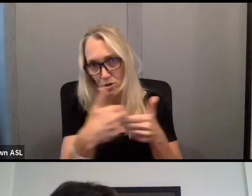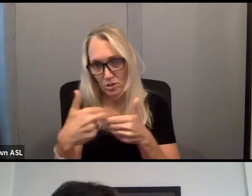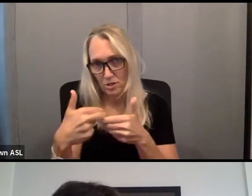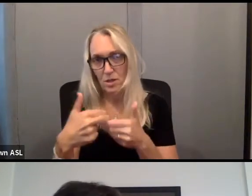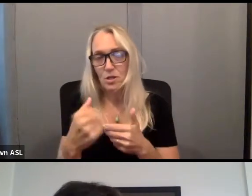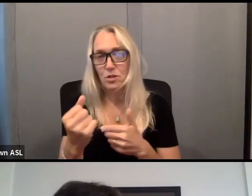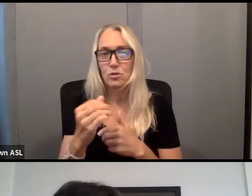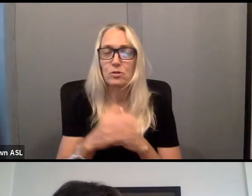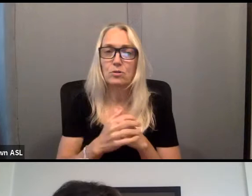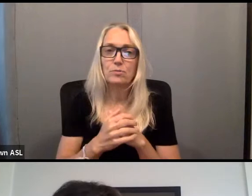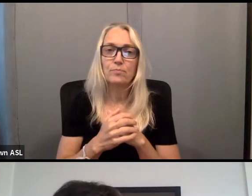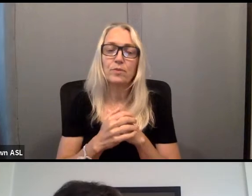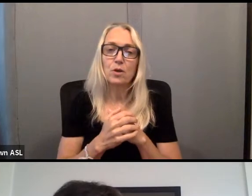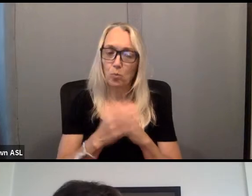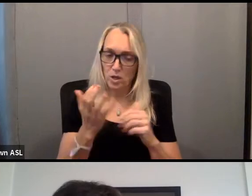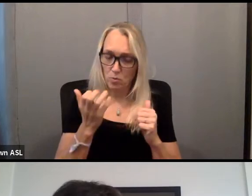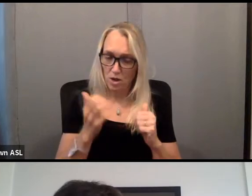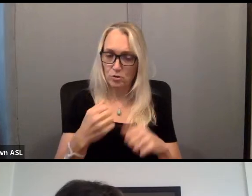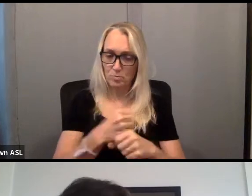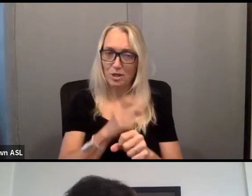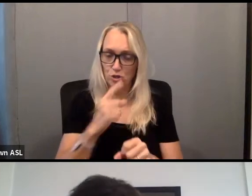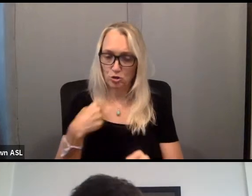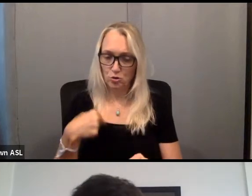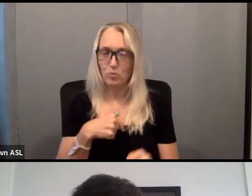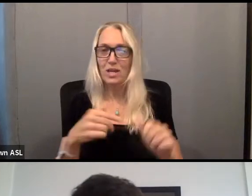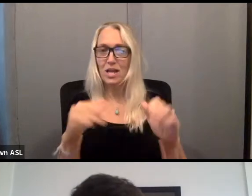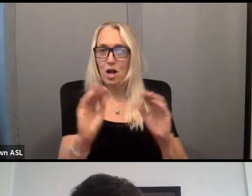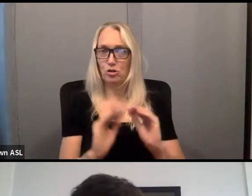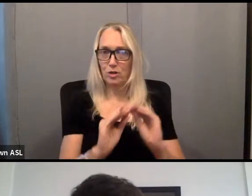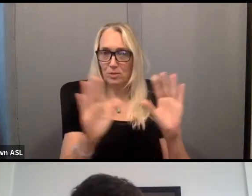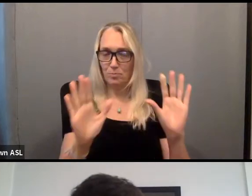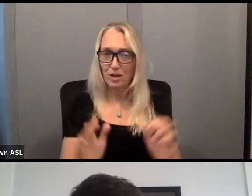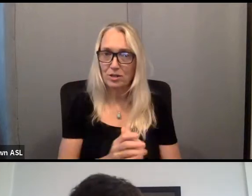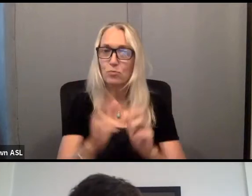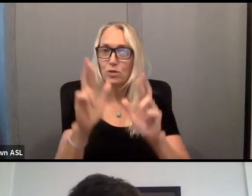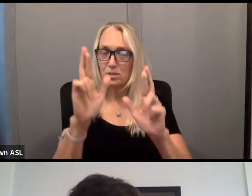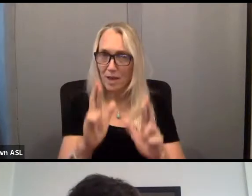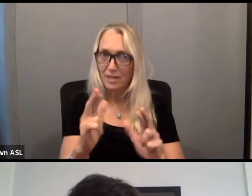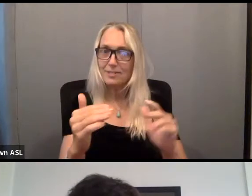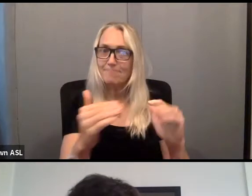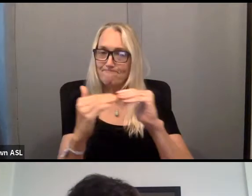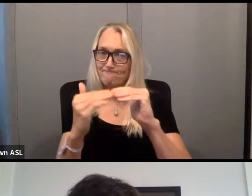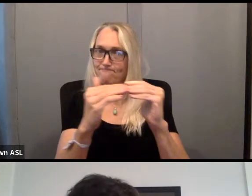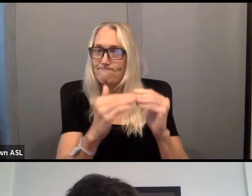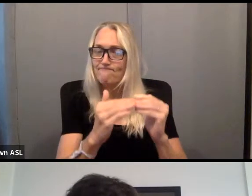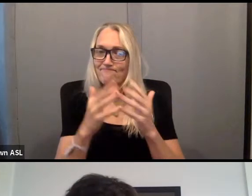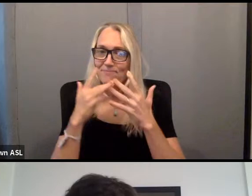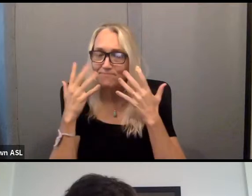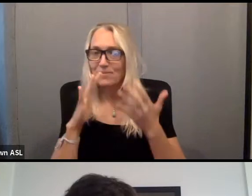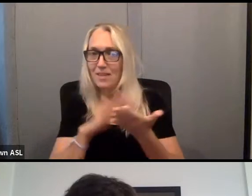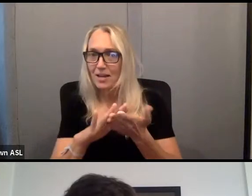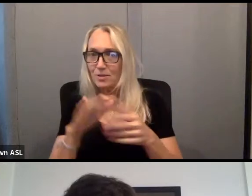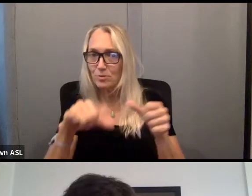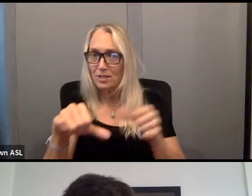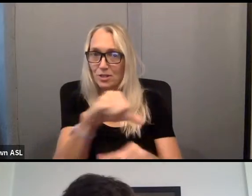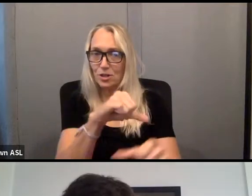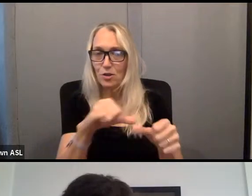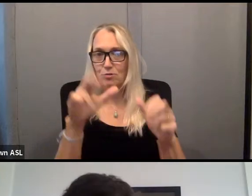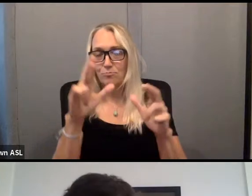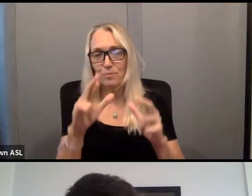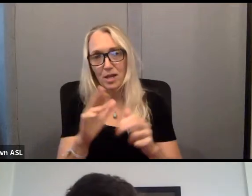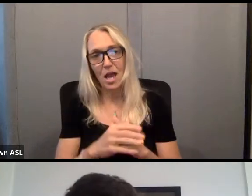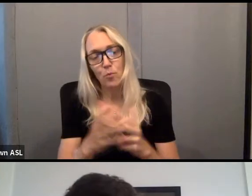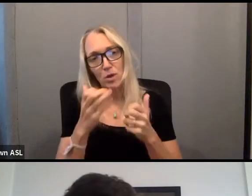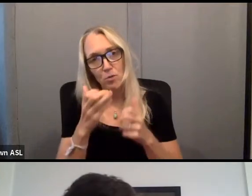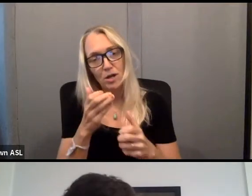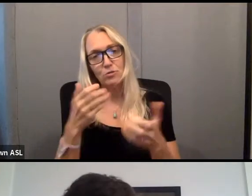conduct ourselves with transparency, respect, and civility, where commissioners will participate and negotiate in